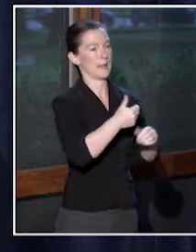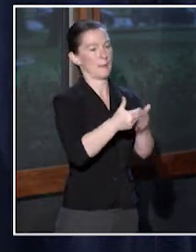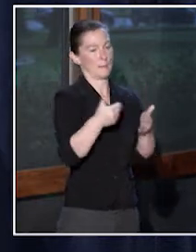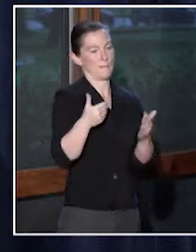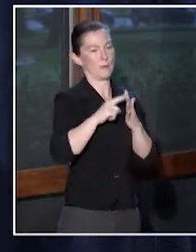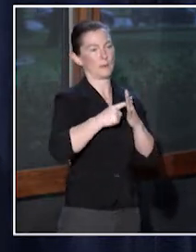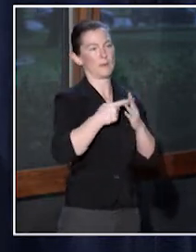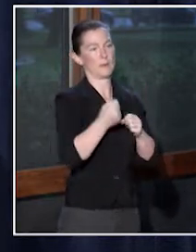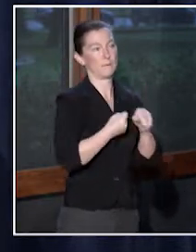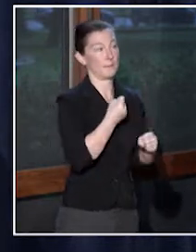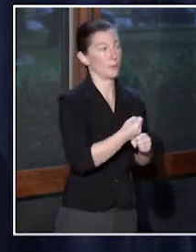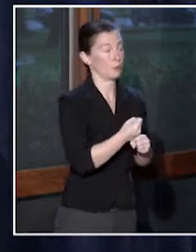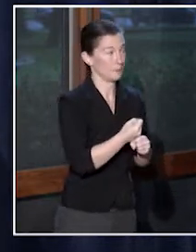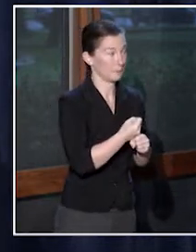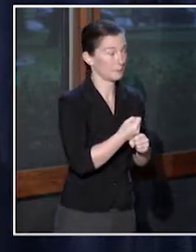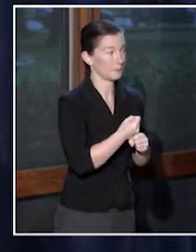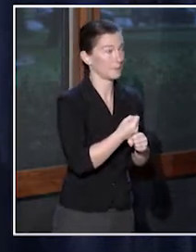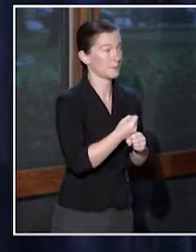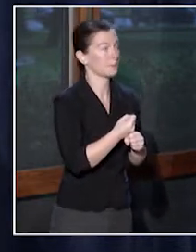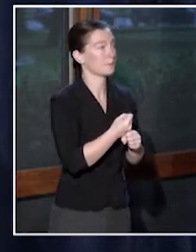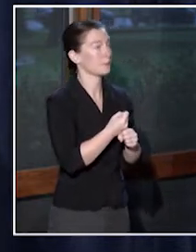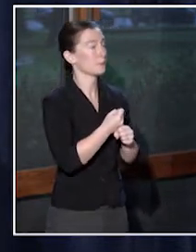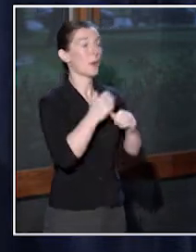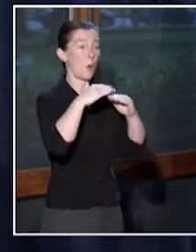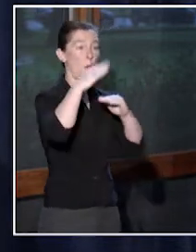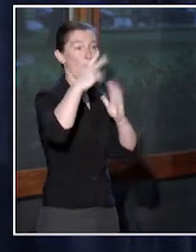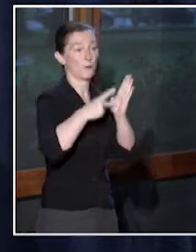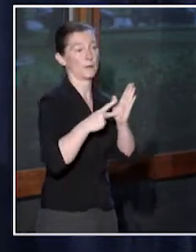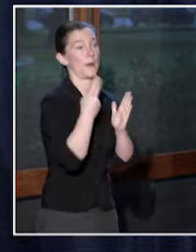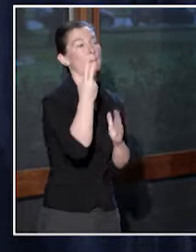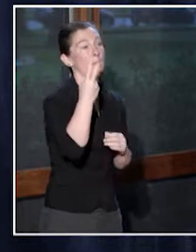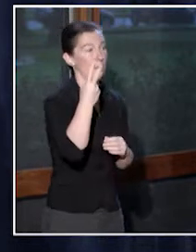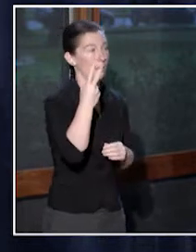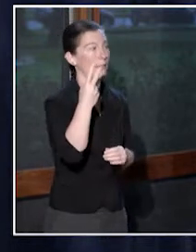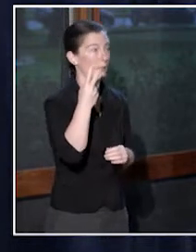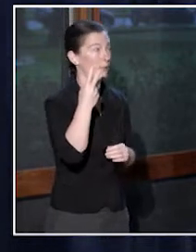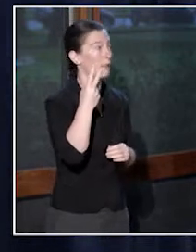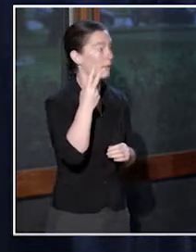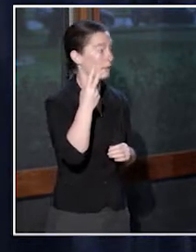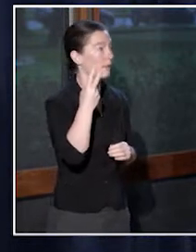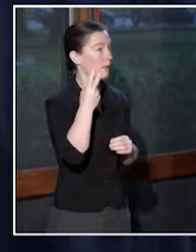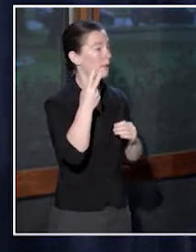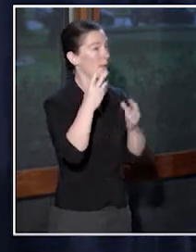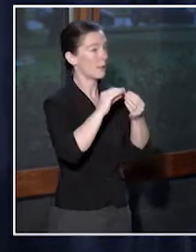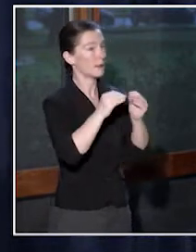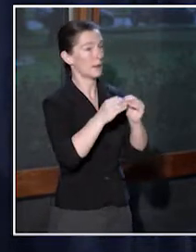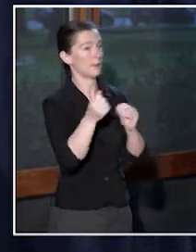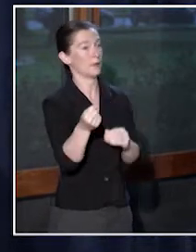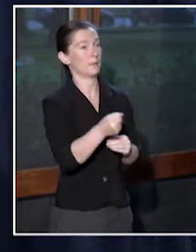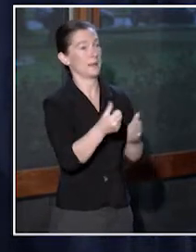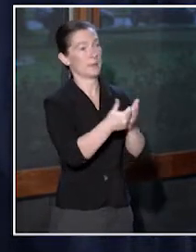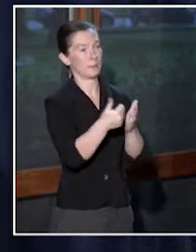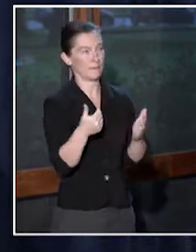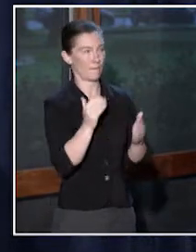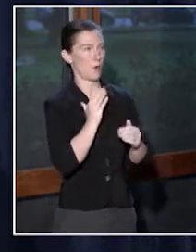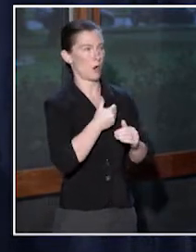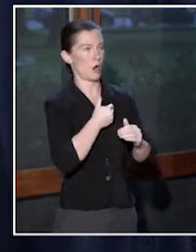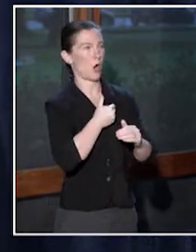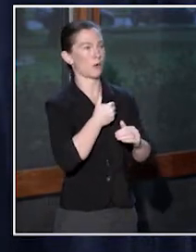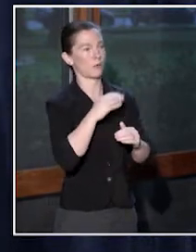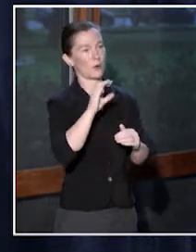began, and more than twice the number placed before the coalition was created.